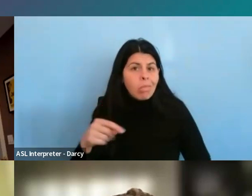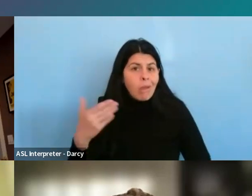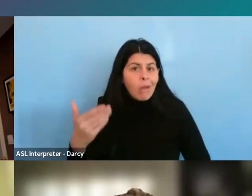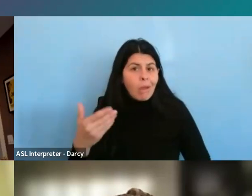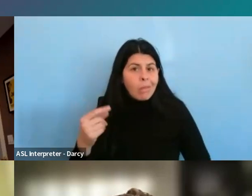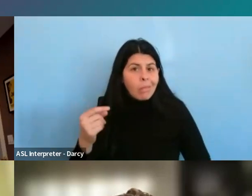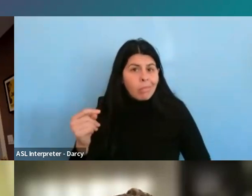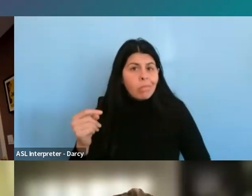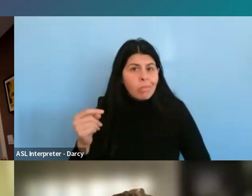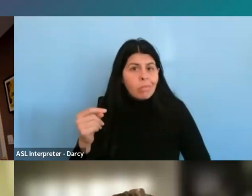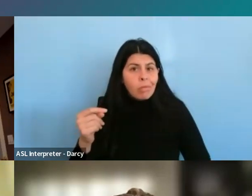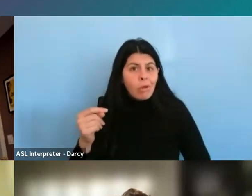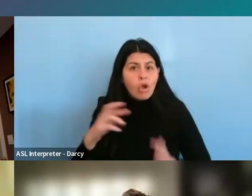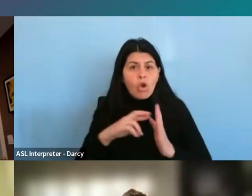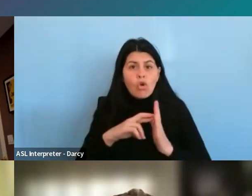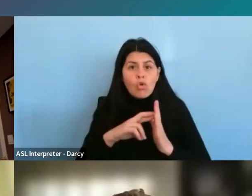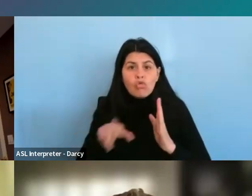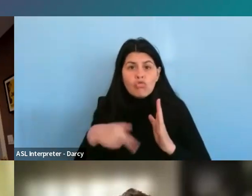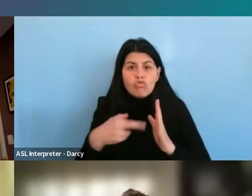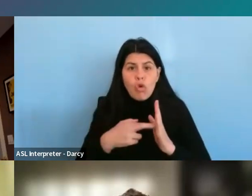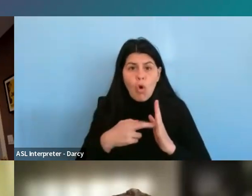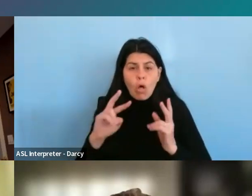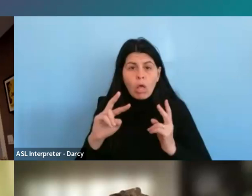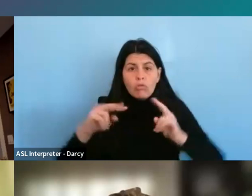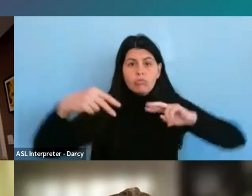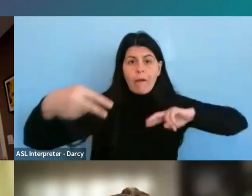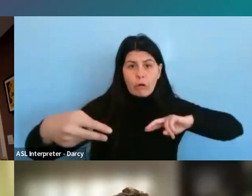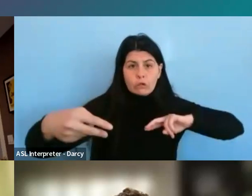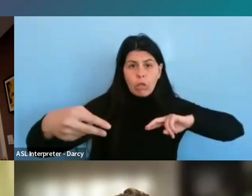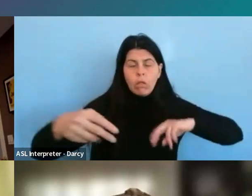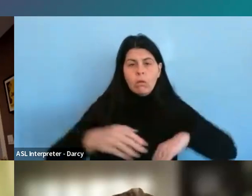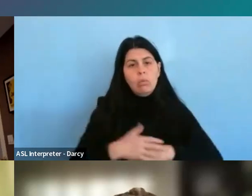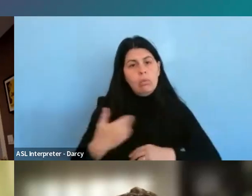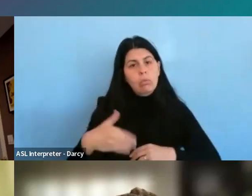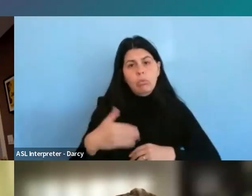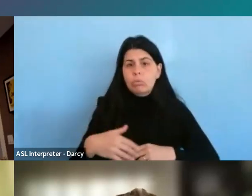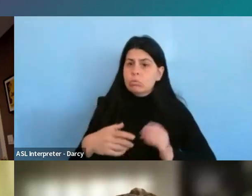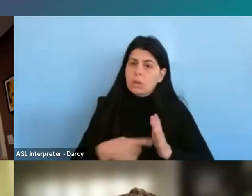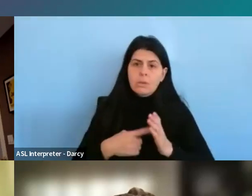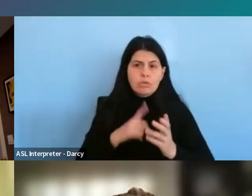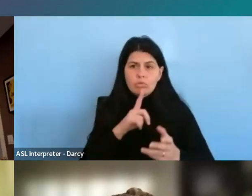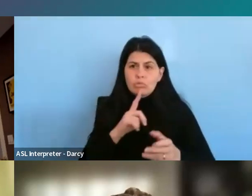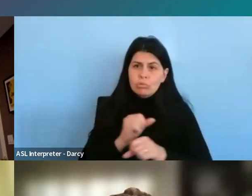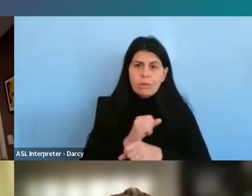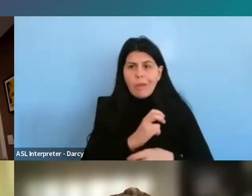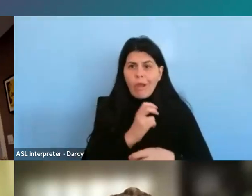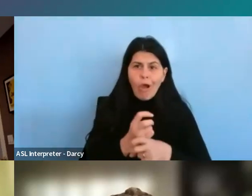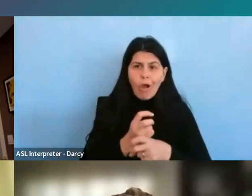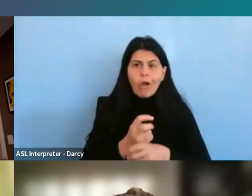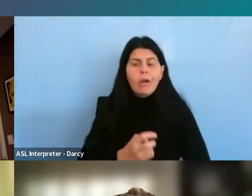role reversal is sometimes really hard on you. And so helping